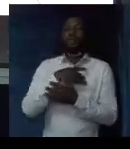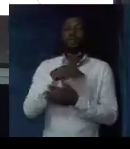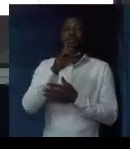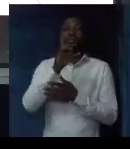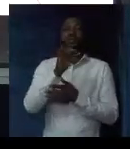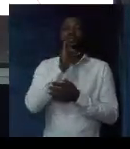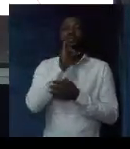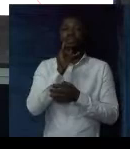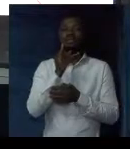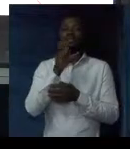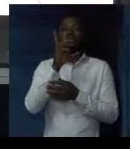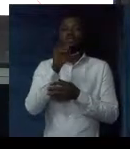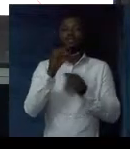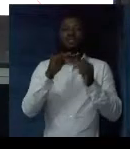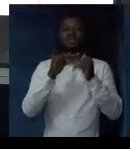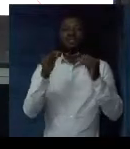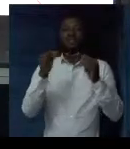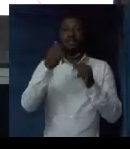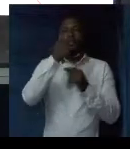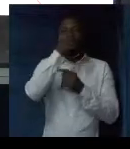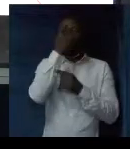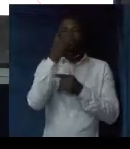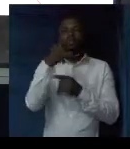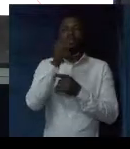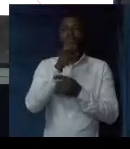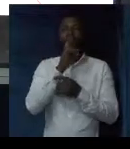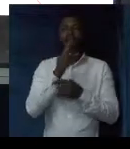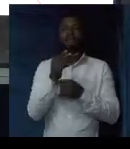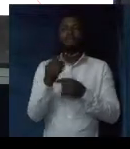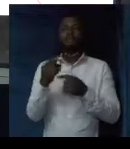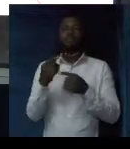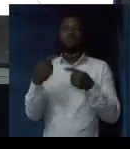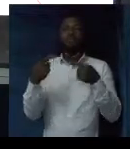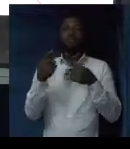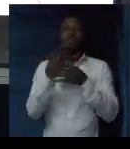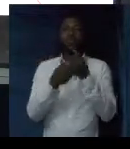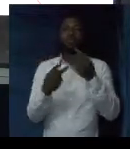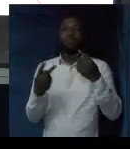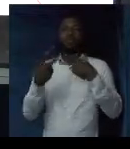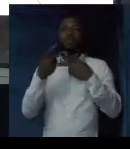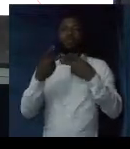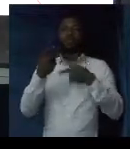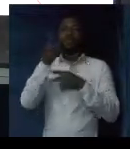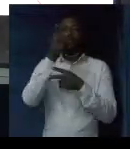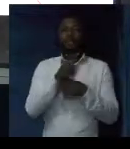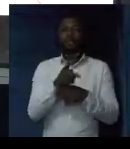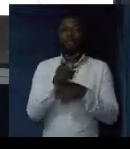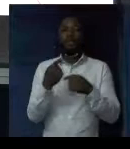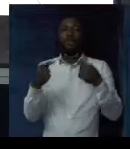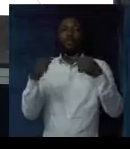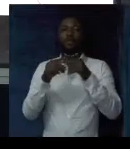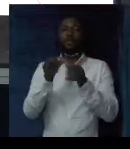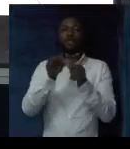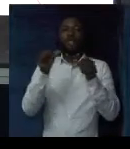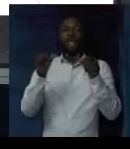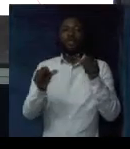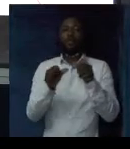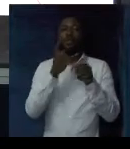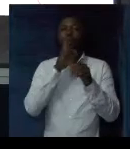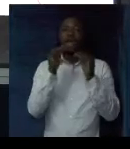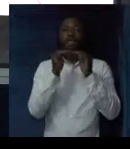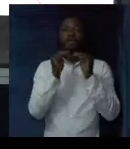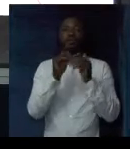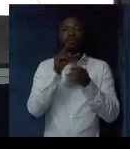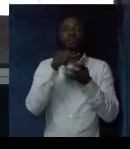Then D is 60 degrees. Yes, because they are both vertically opposite, and vertically opposite angles are equal.